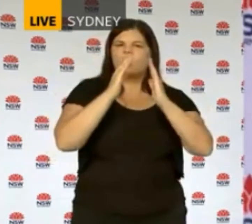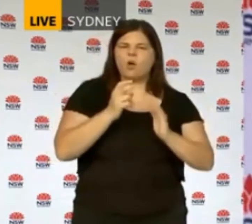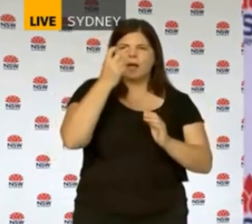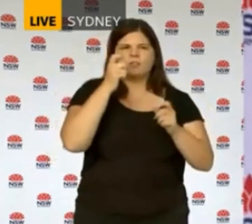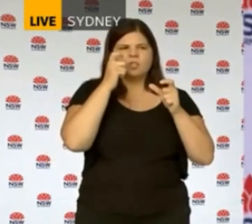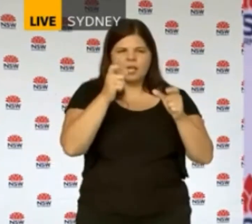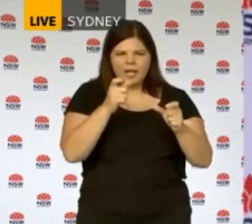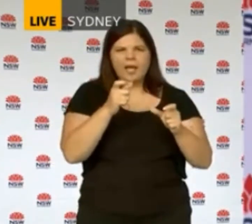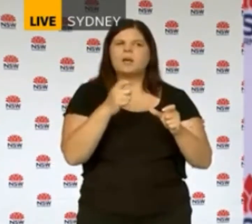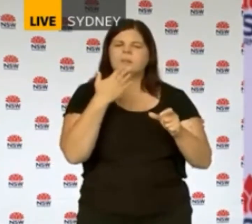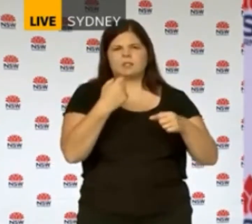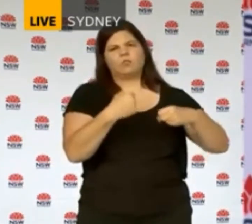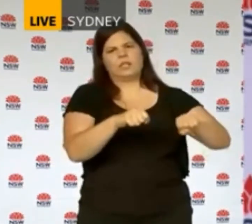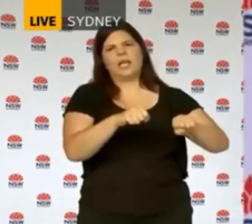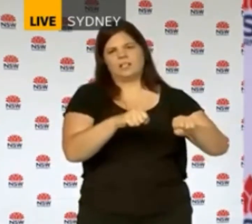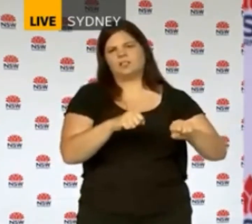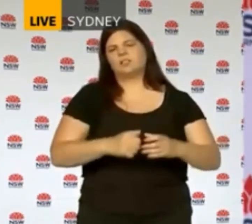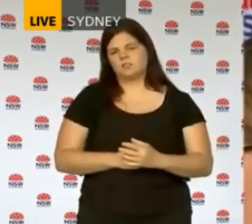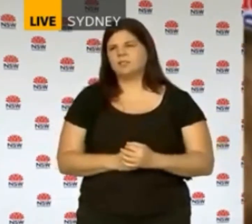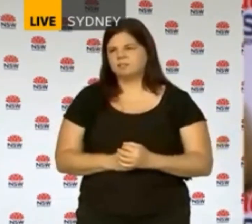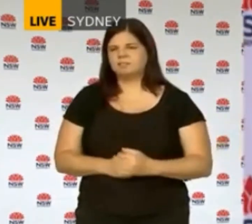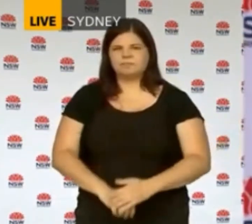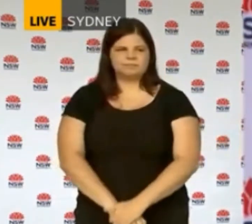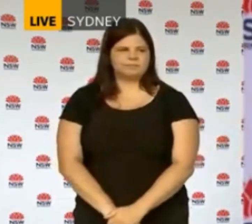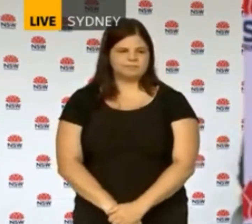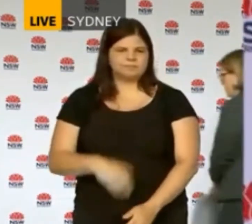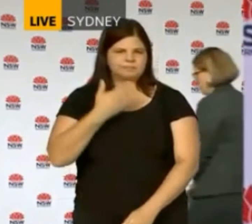to the most vulnerable in our community. Thank you.